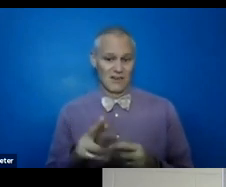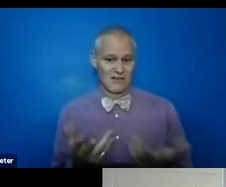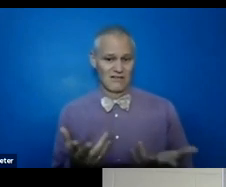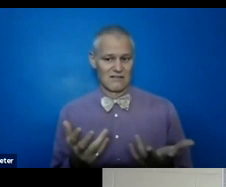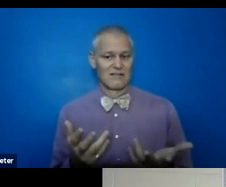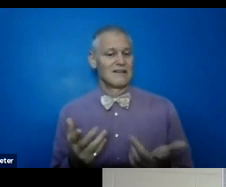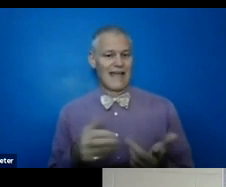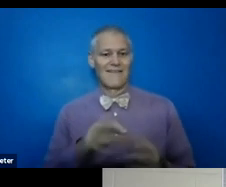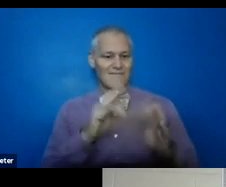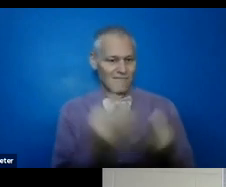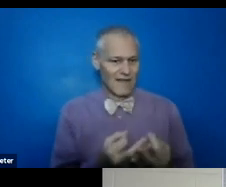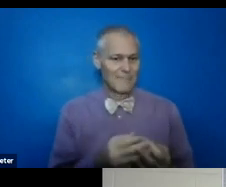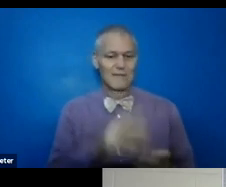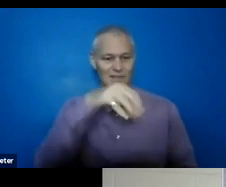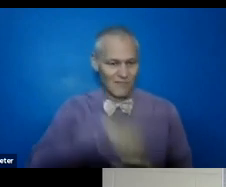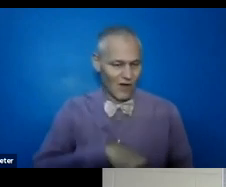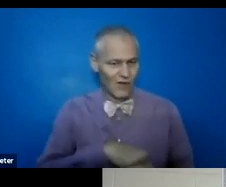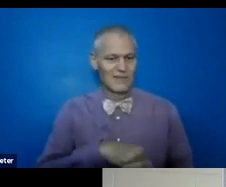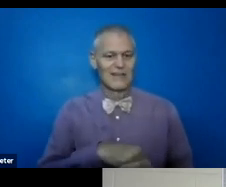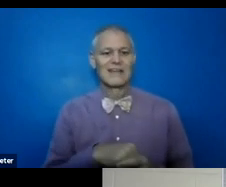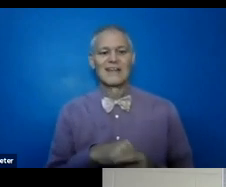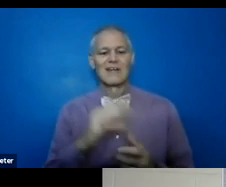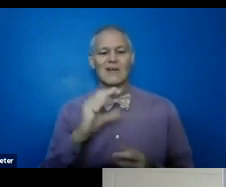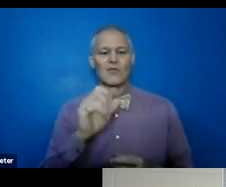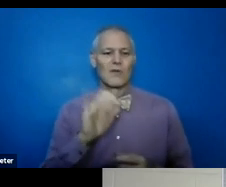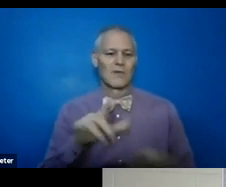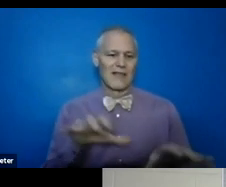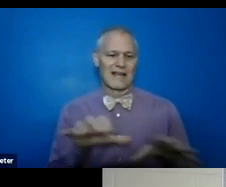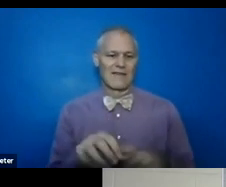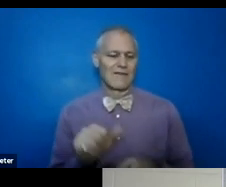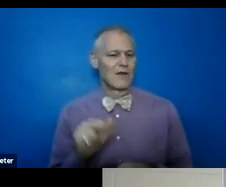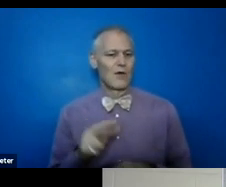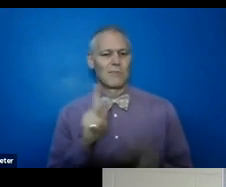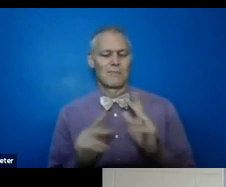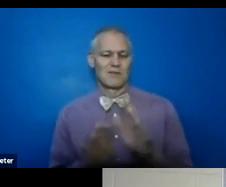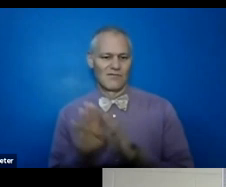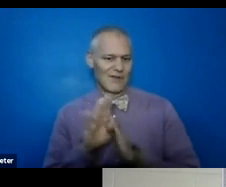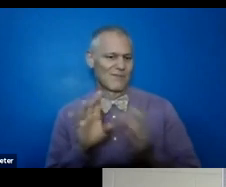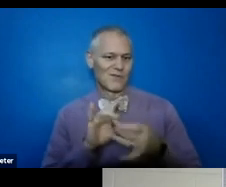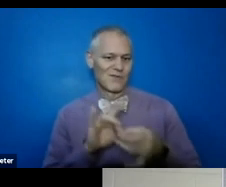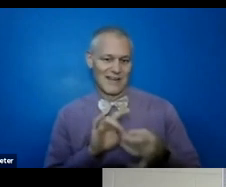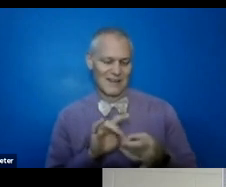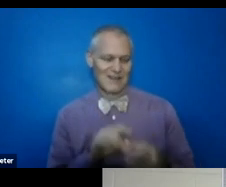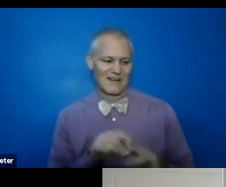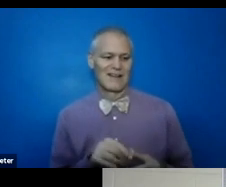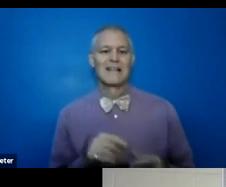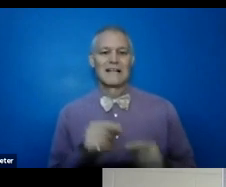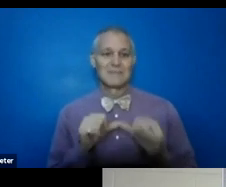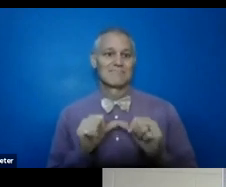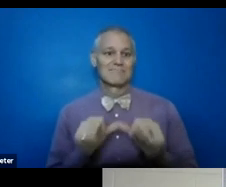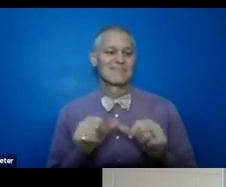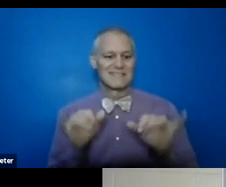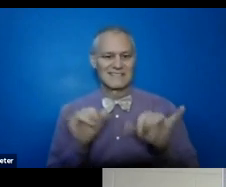they have family that are involved in criminal activity, or people have developed relationships that they expect will go on in the same